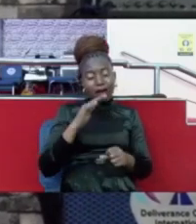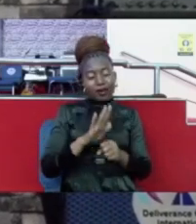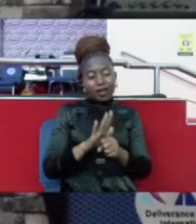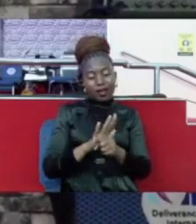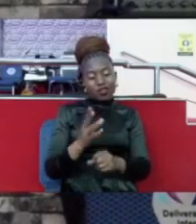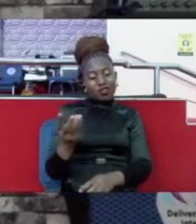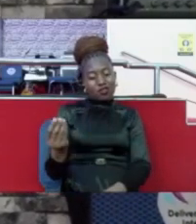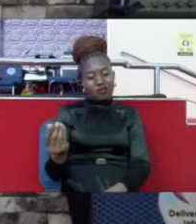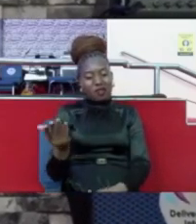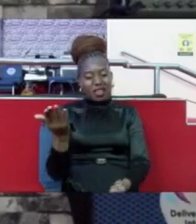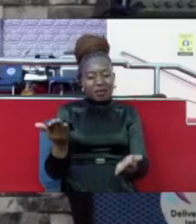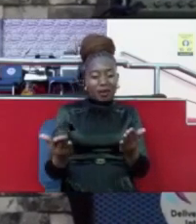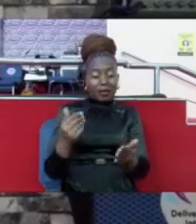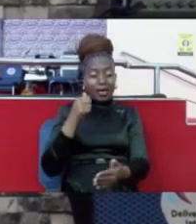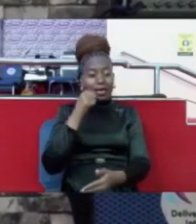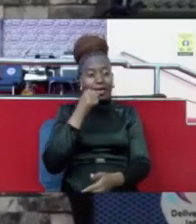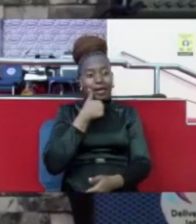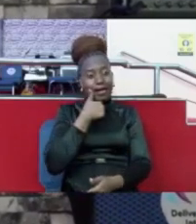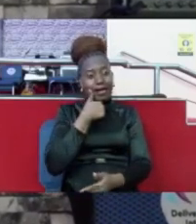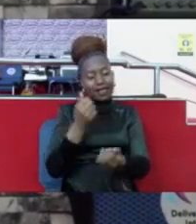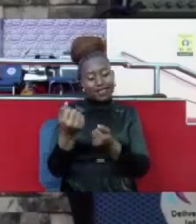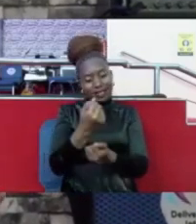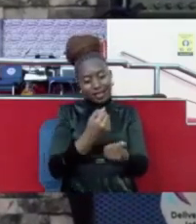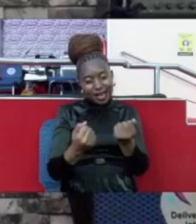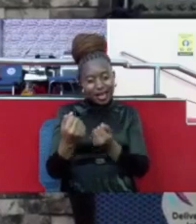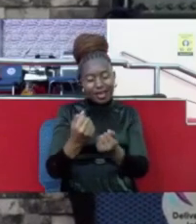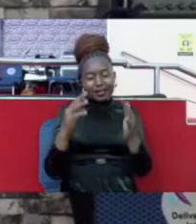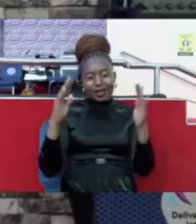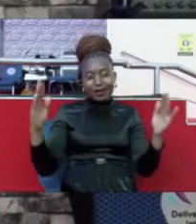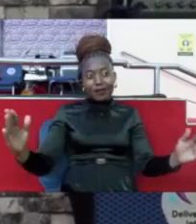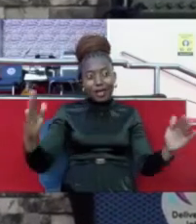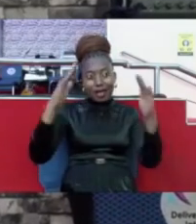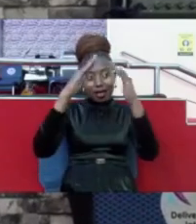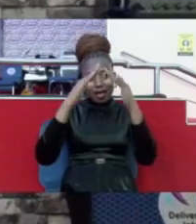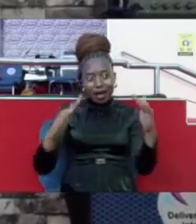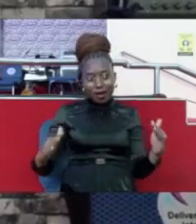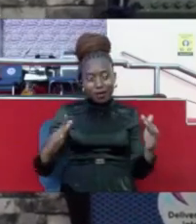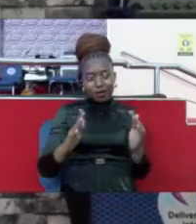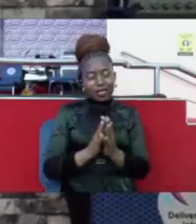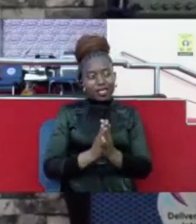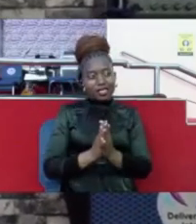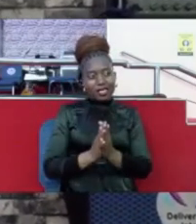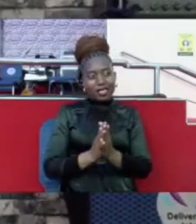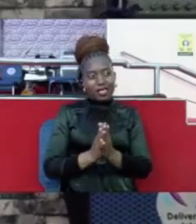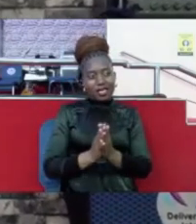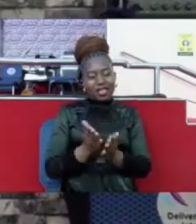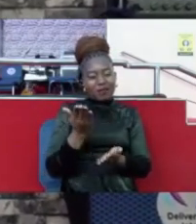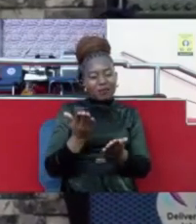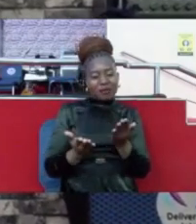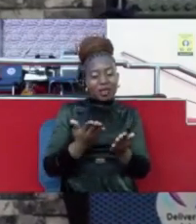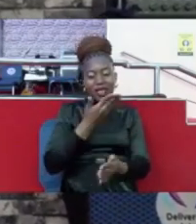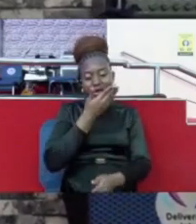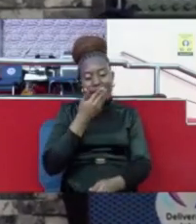and nice cars and big houses that they're better than people.